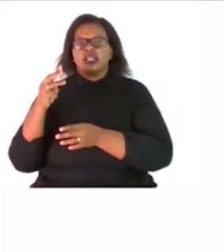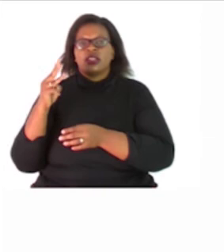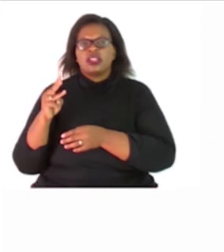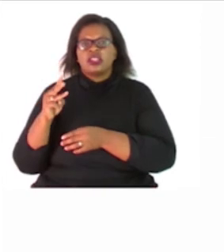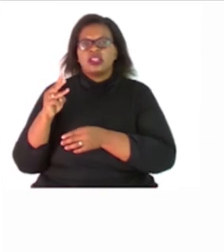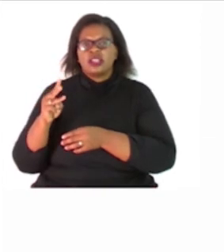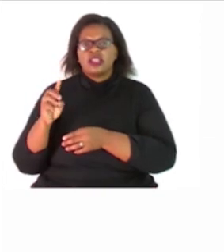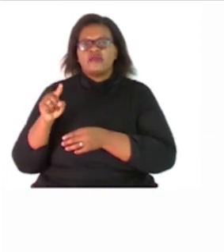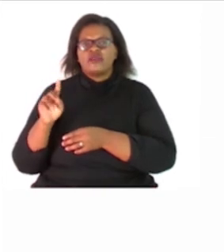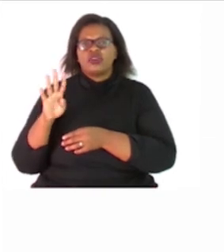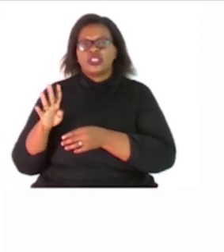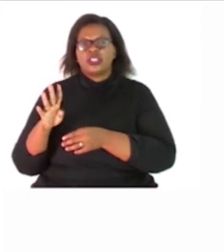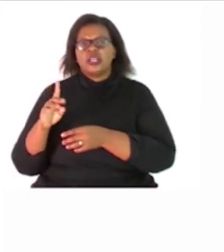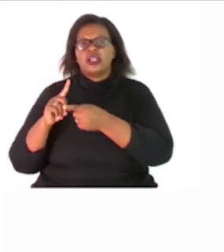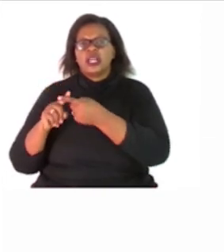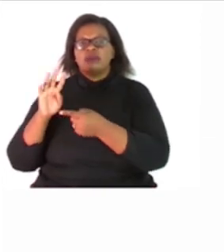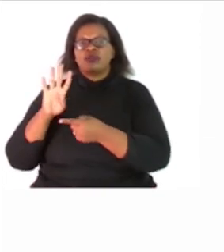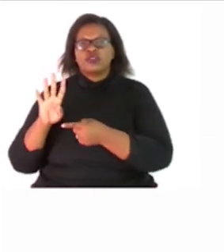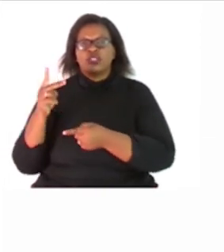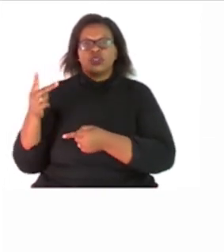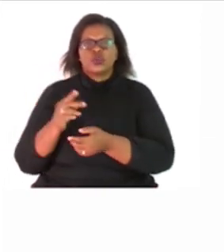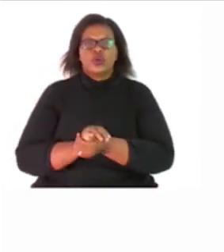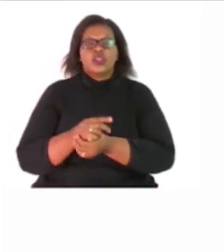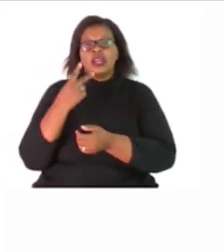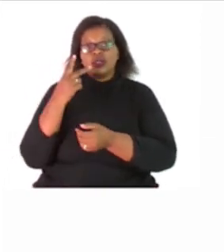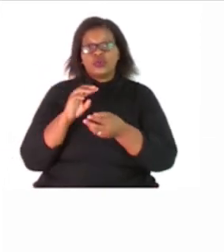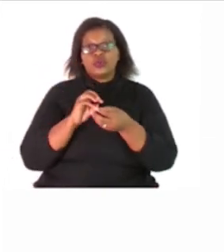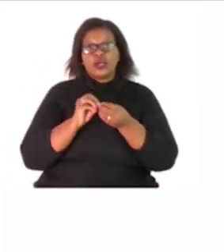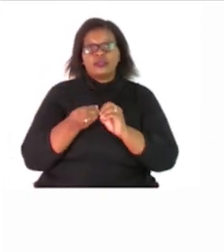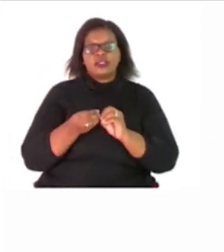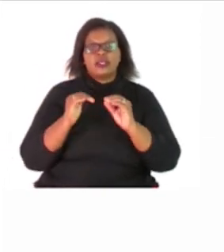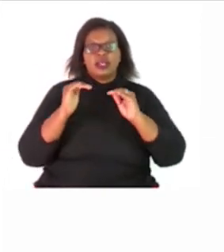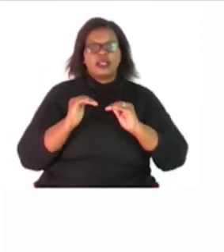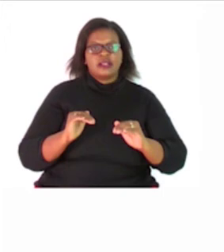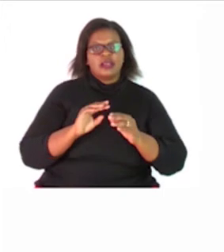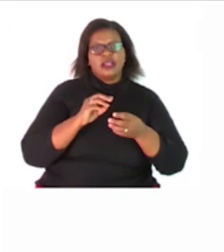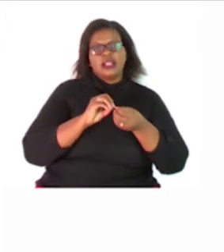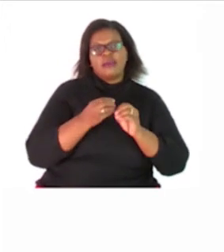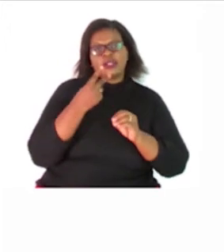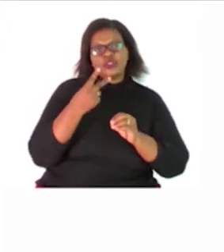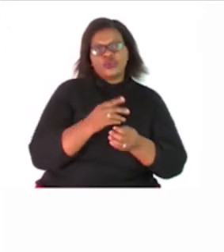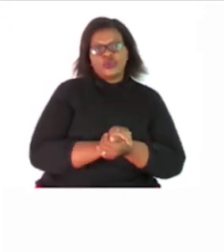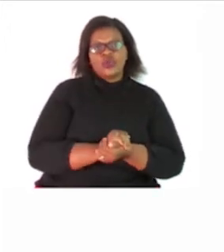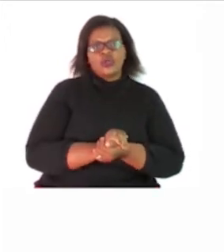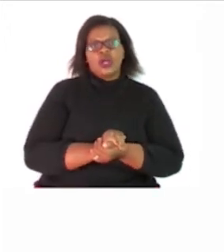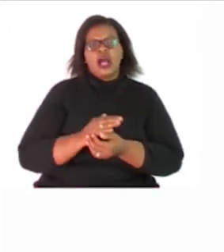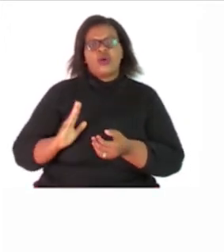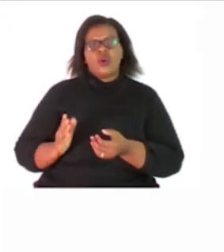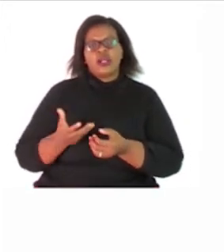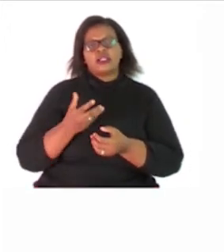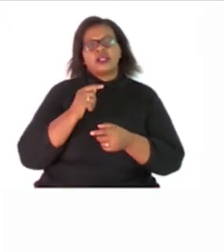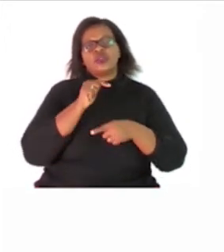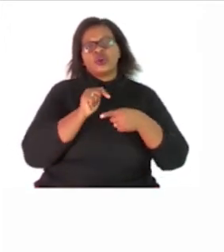314 times 42. Those are 2 digits. Number 2, I want you to calculate the